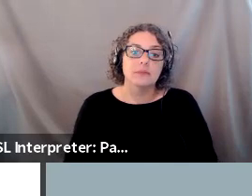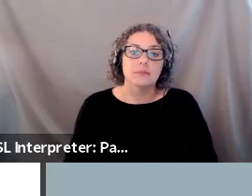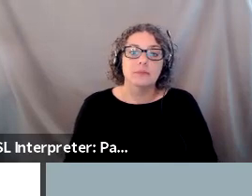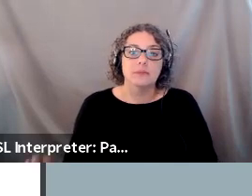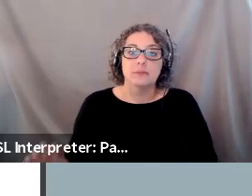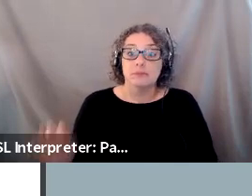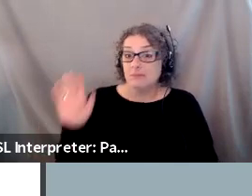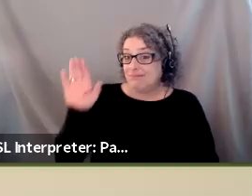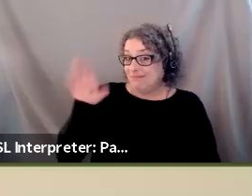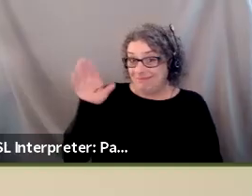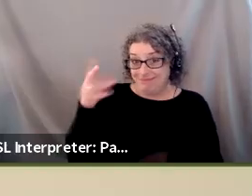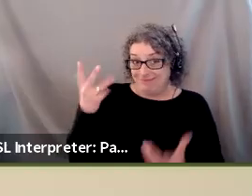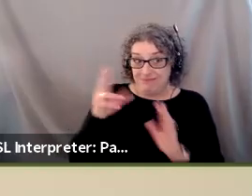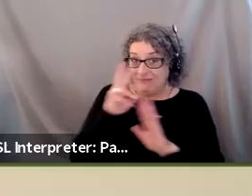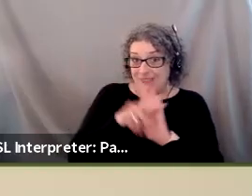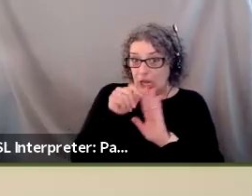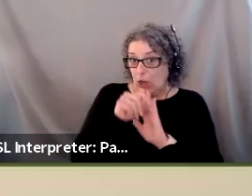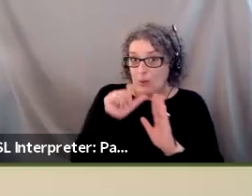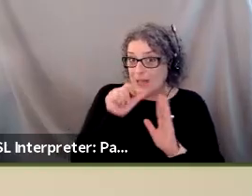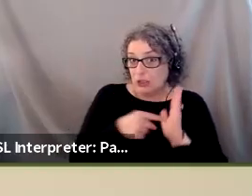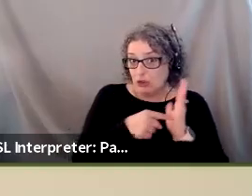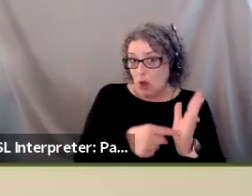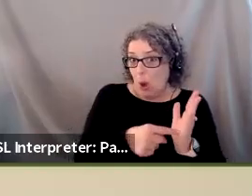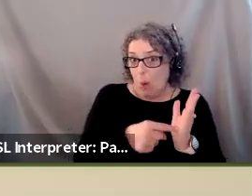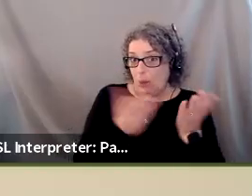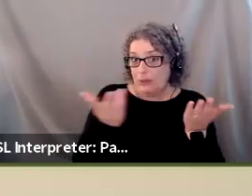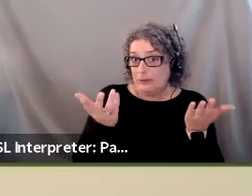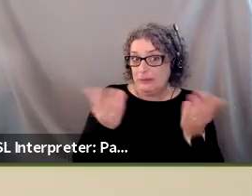No, the video is not showing for whatever it is.